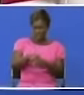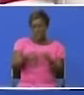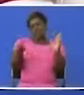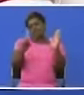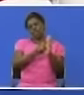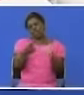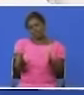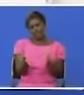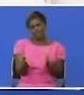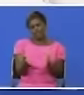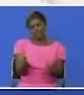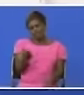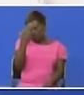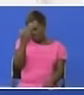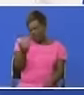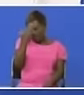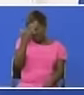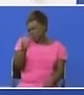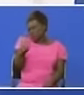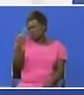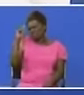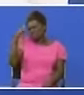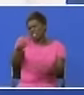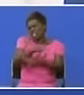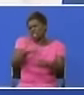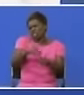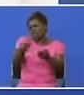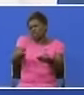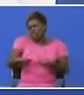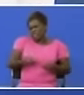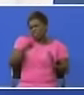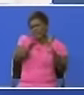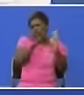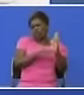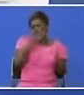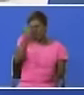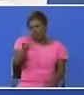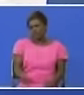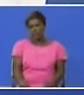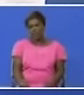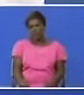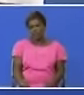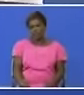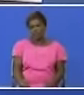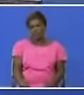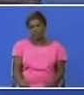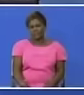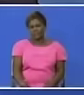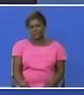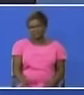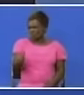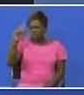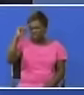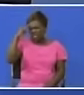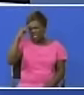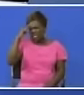place. Why do you think a nation brought their content for us to classify? Let me ask that's you another question. Let me I ask think you we would ask the nation why media. Do you think, group, why